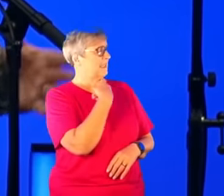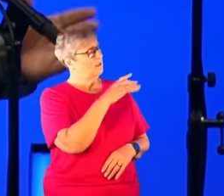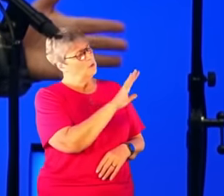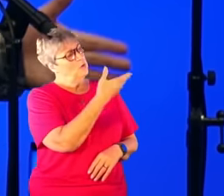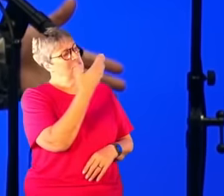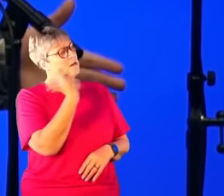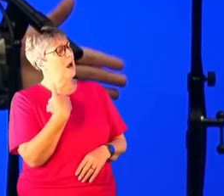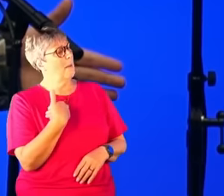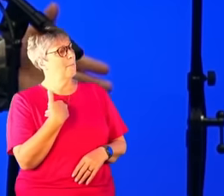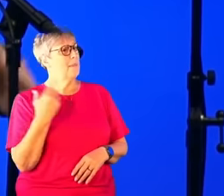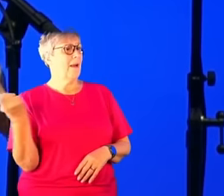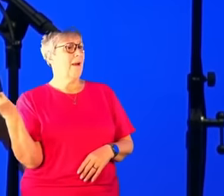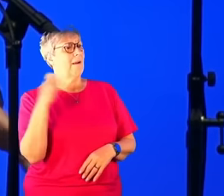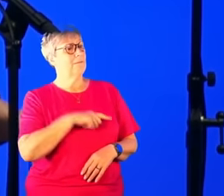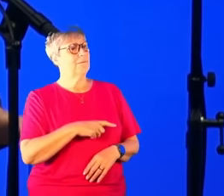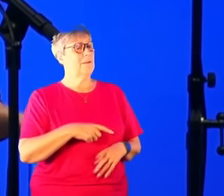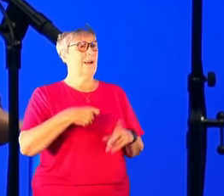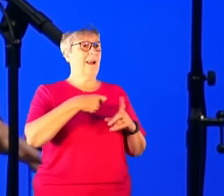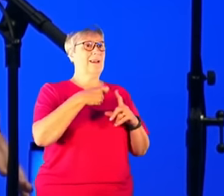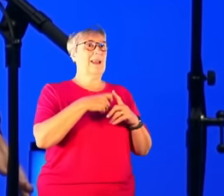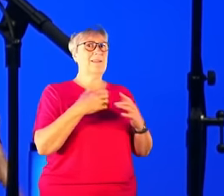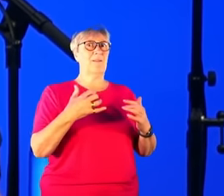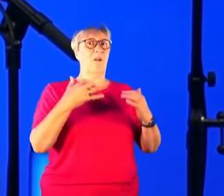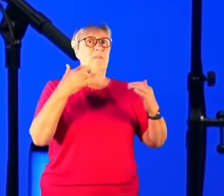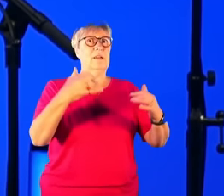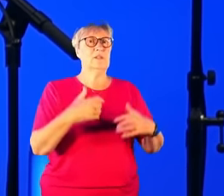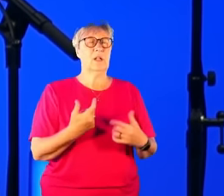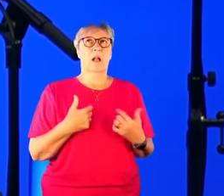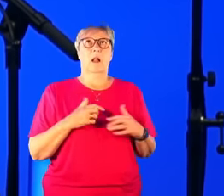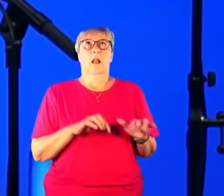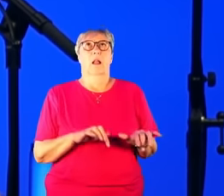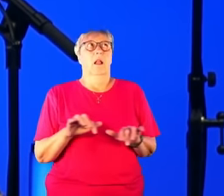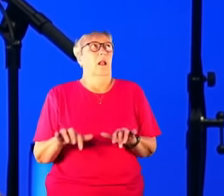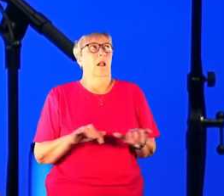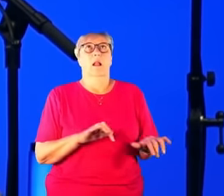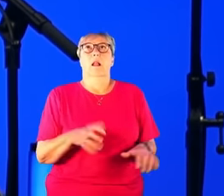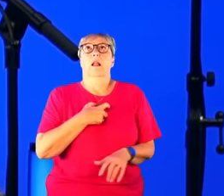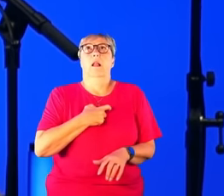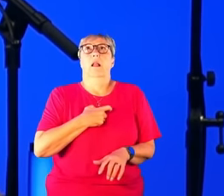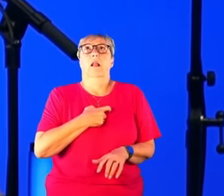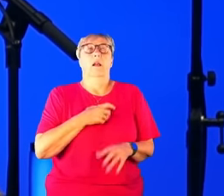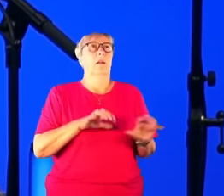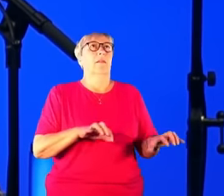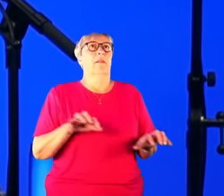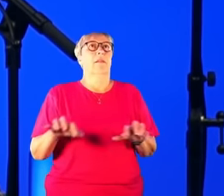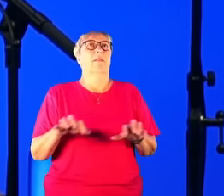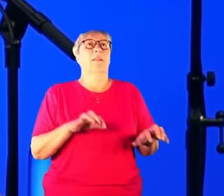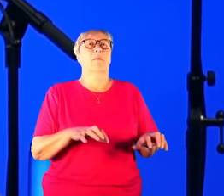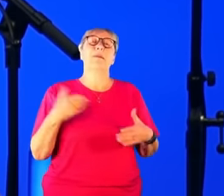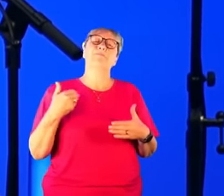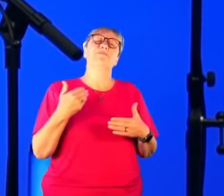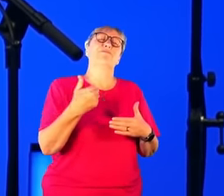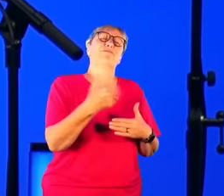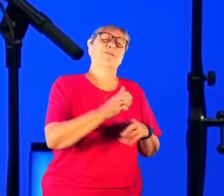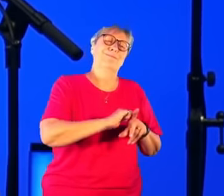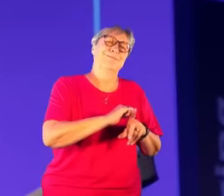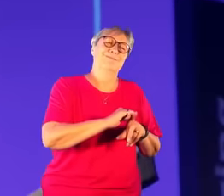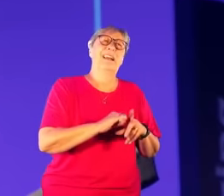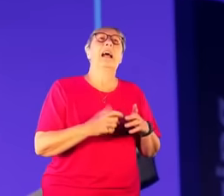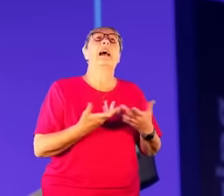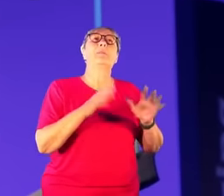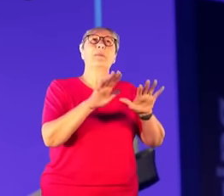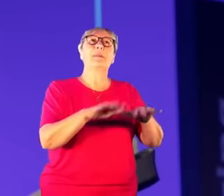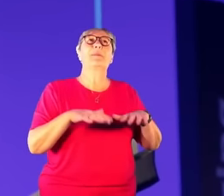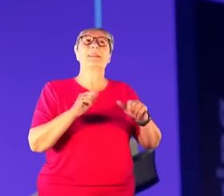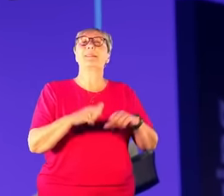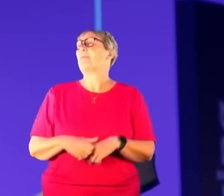remember being terrified as I played the piano for the first time in front of a big crowd here at Keswick, but it's been a great blessing over the years. And he's